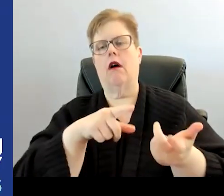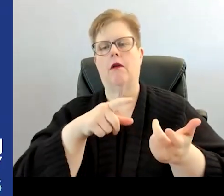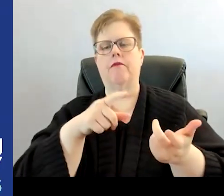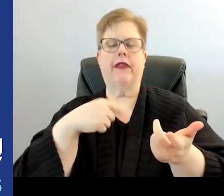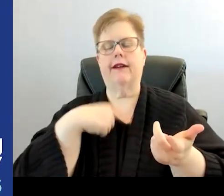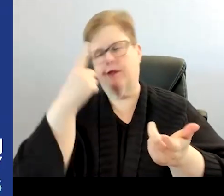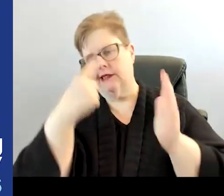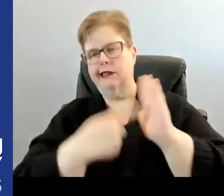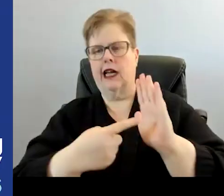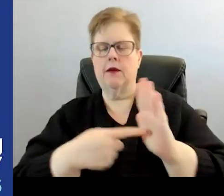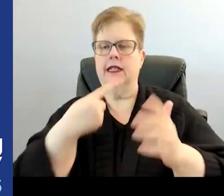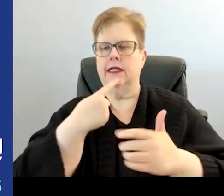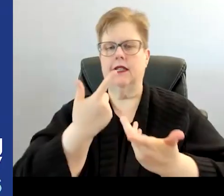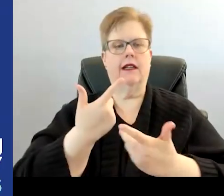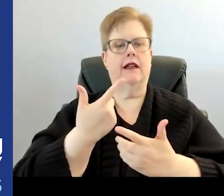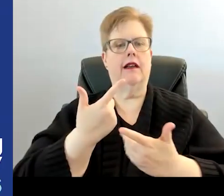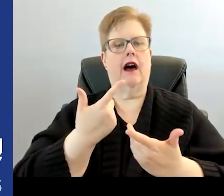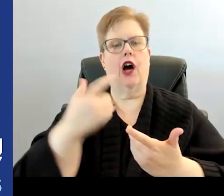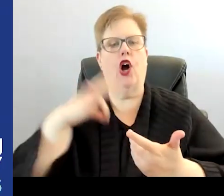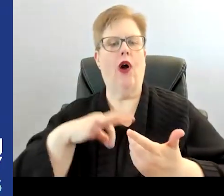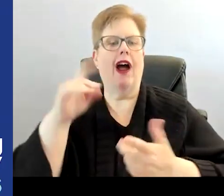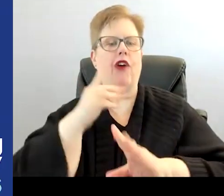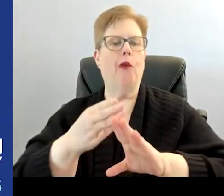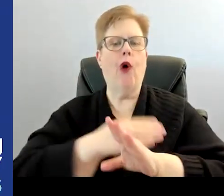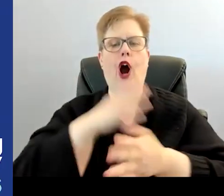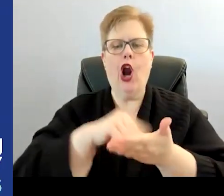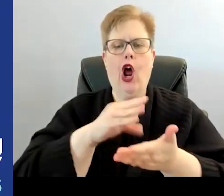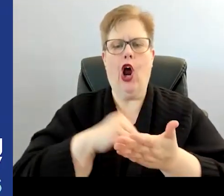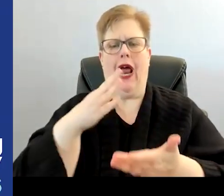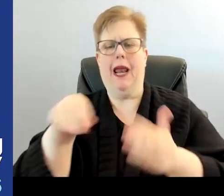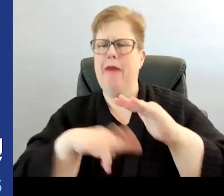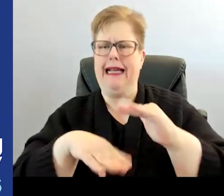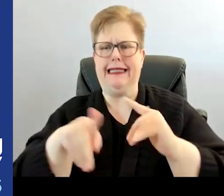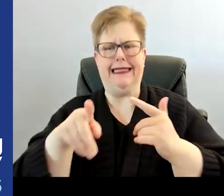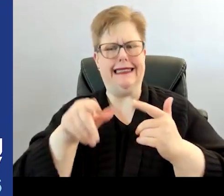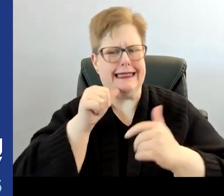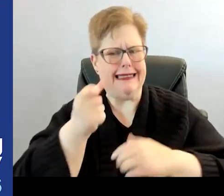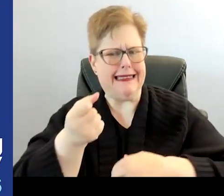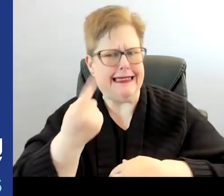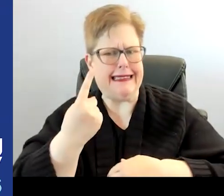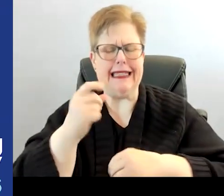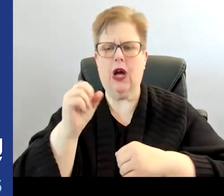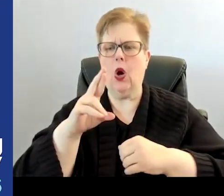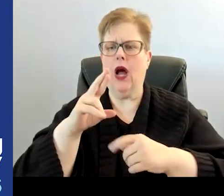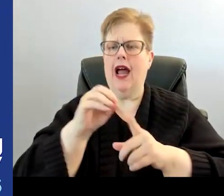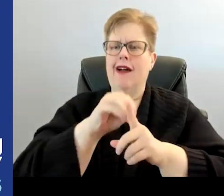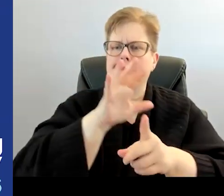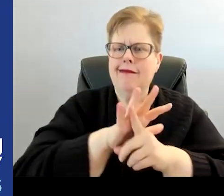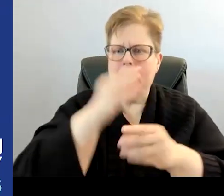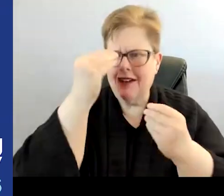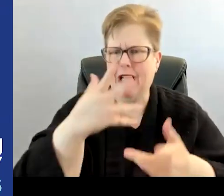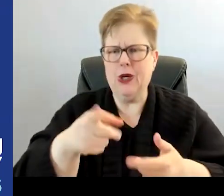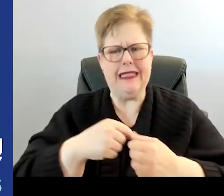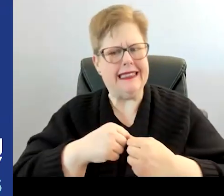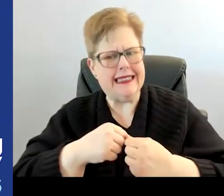say something about credit for prior learning, just the basics, and you're not quite sure you understand, or I give information about orientation, and